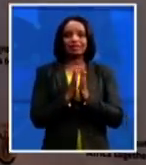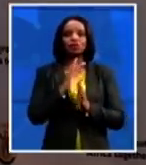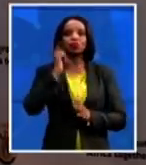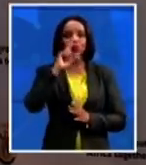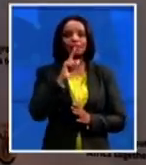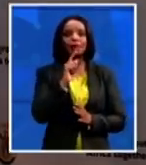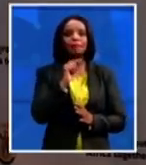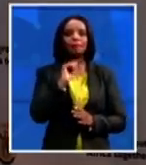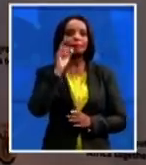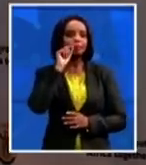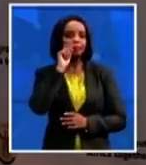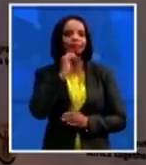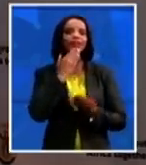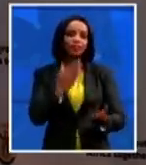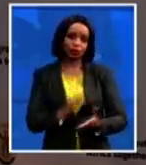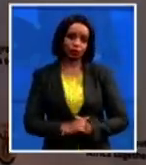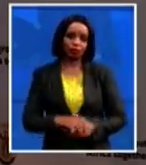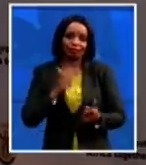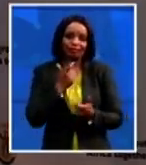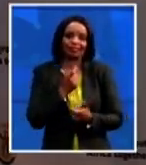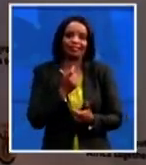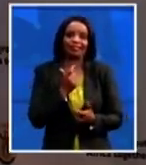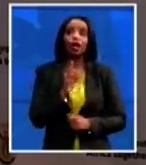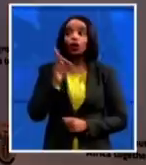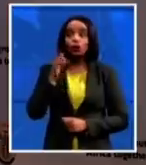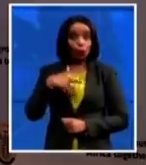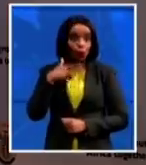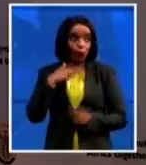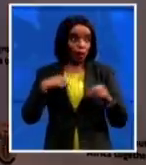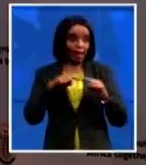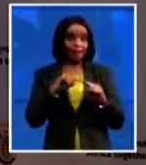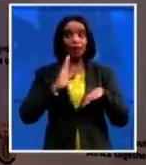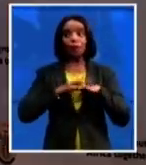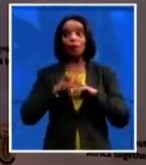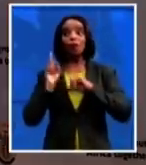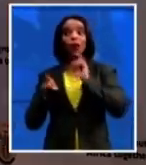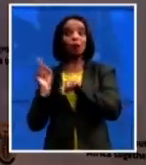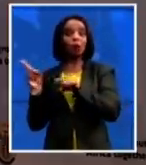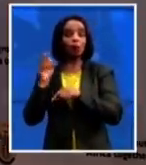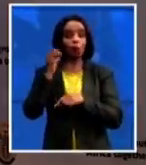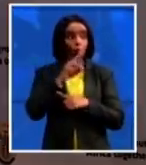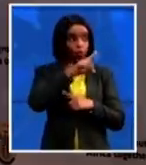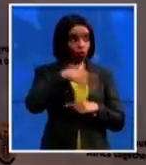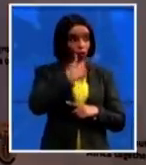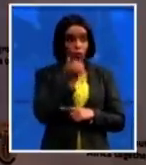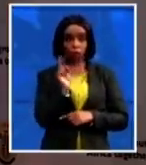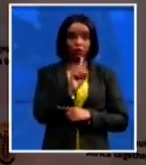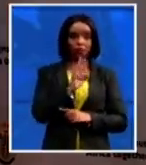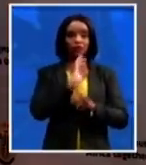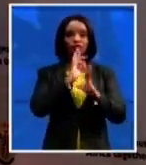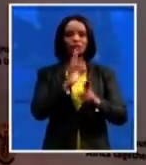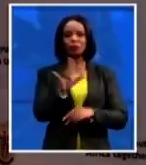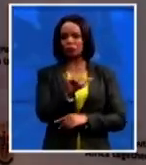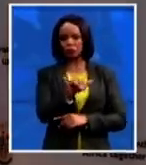Okay. Do you want us to take the other ones, Minister, or you want to respond first? There's the ones online. There's a lot here.